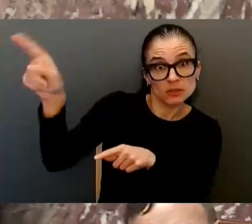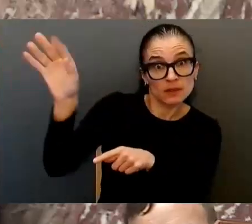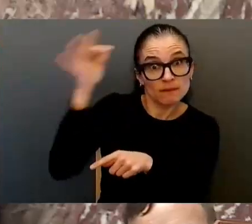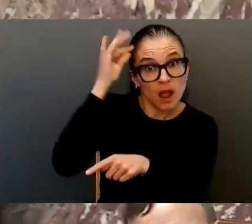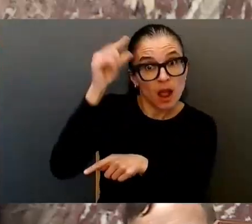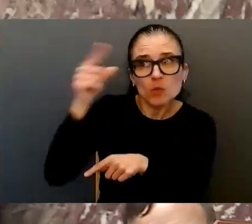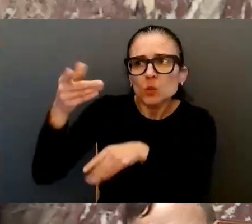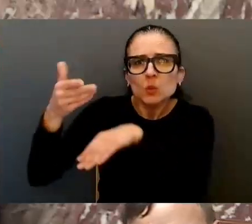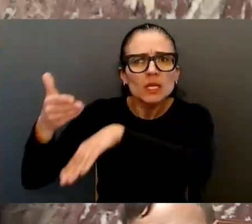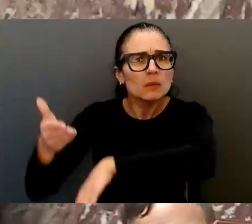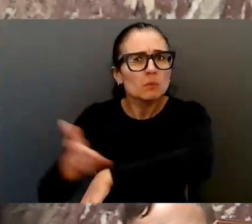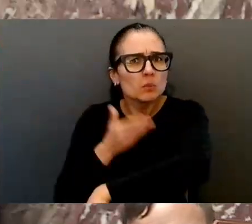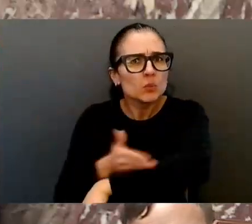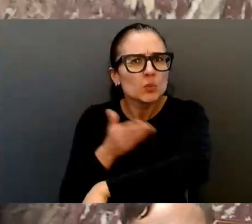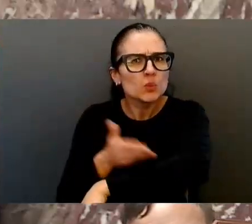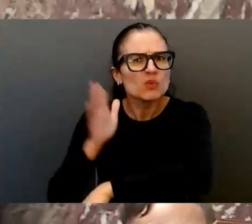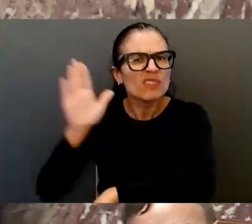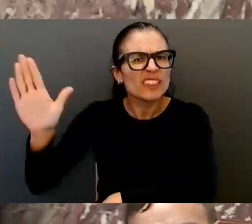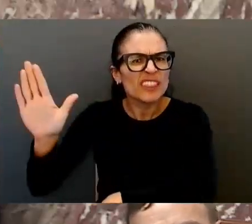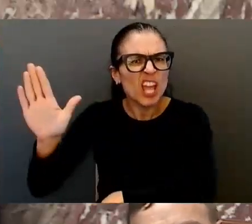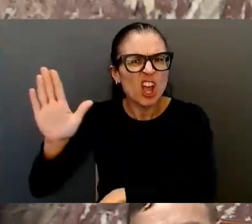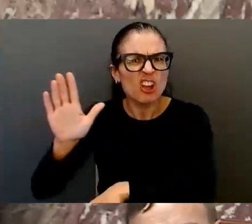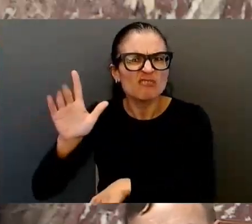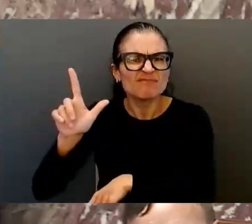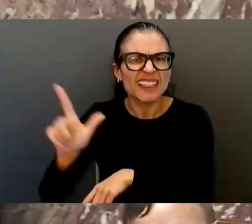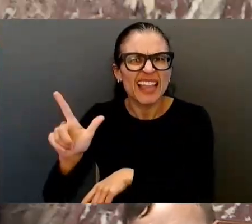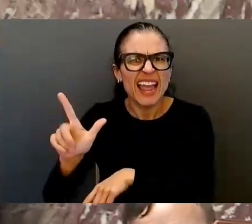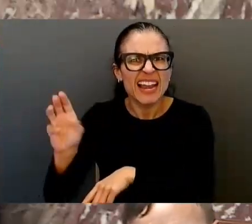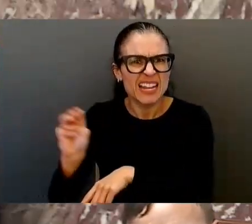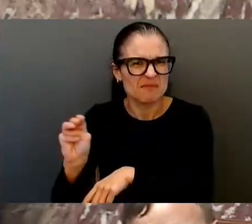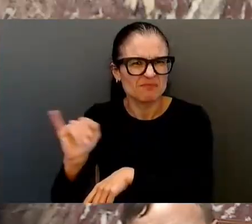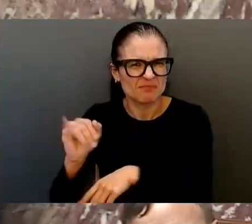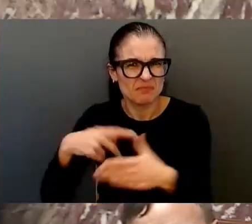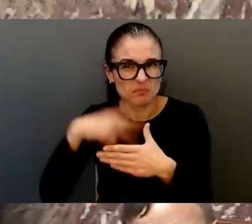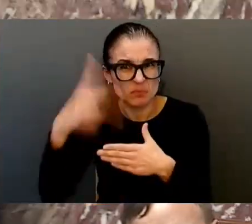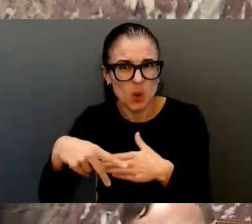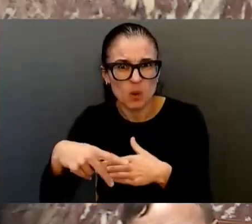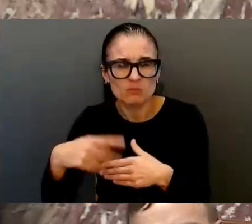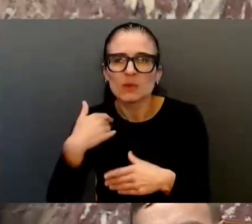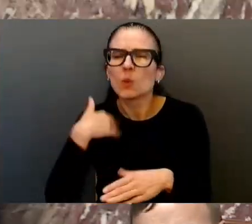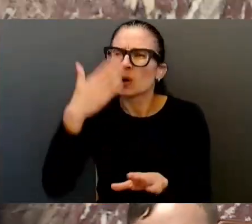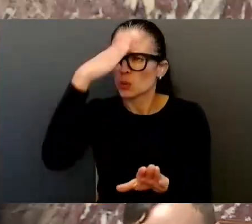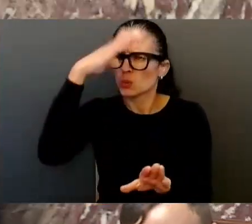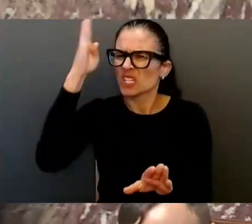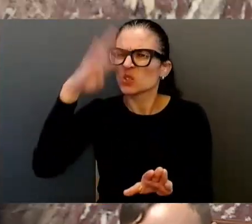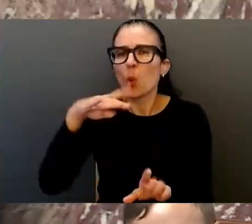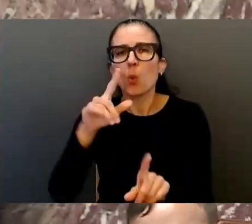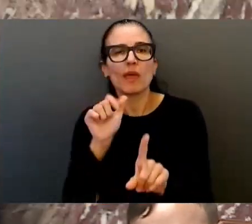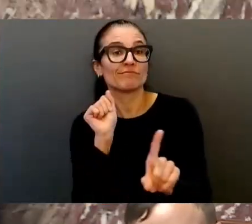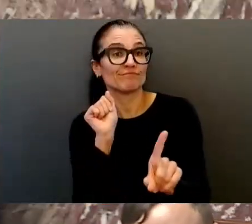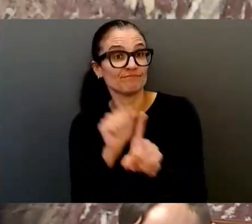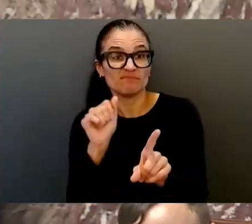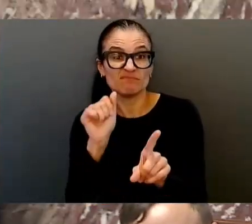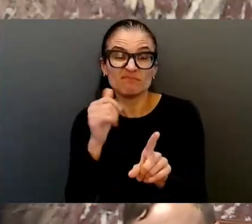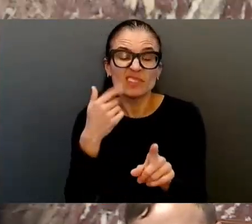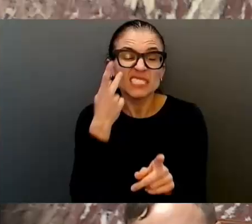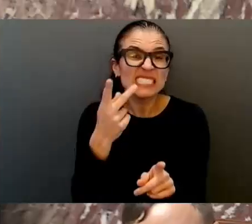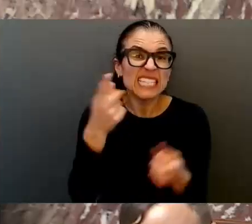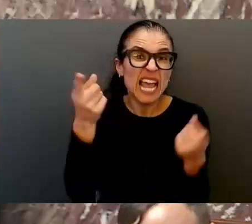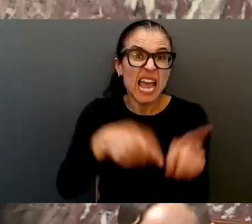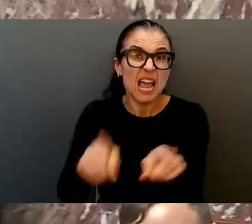advocate for reforms, meaningful reforms, then we're open to it. But the rhetoric that comes from this member,